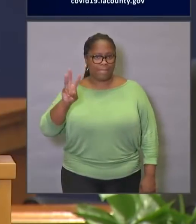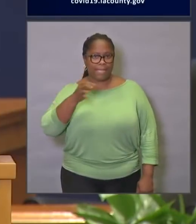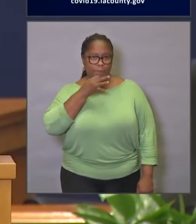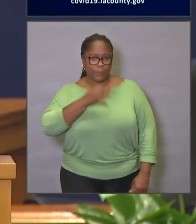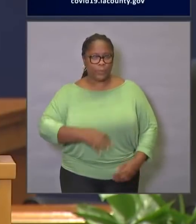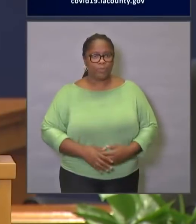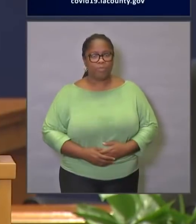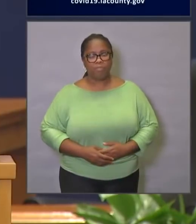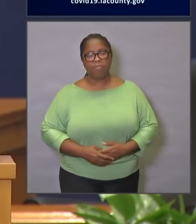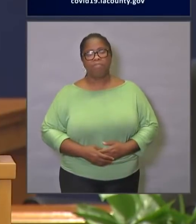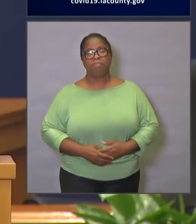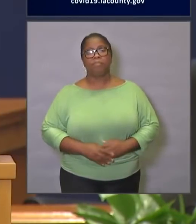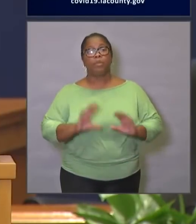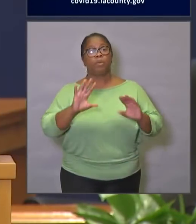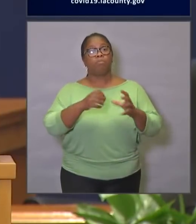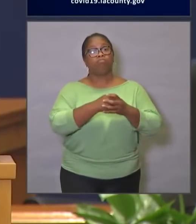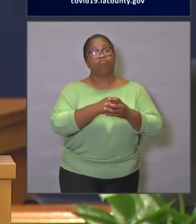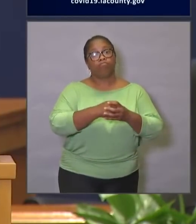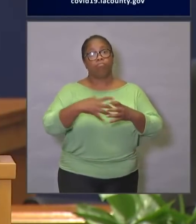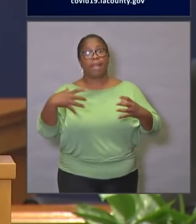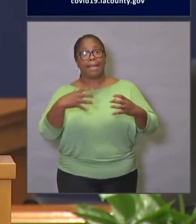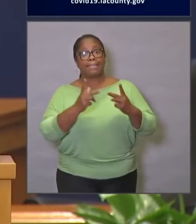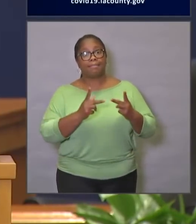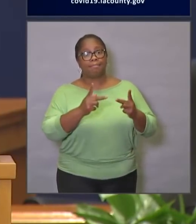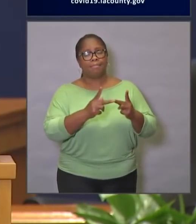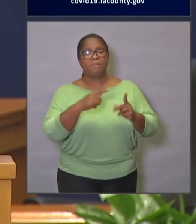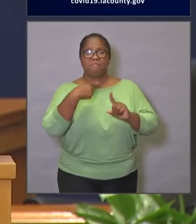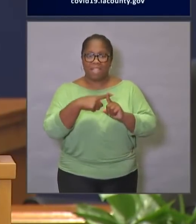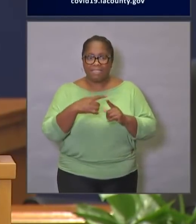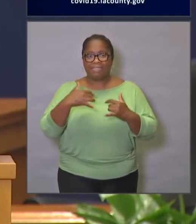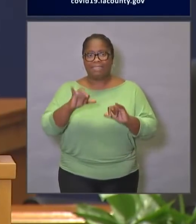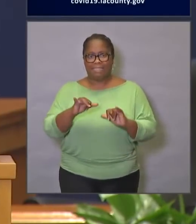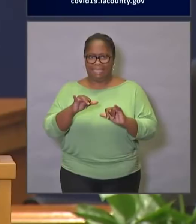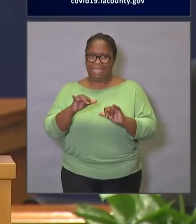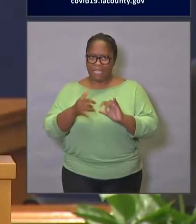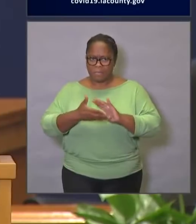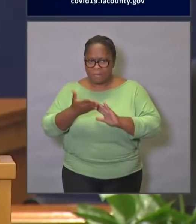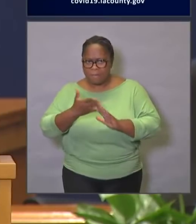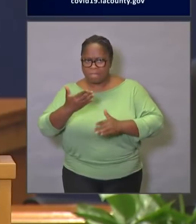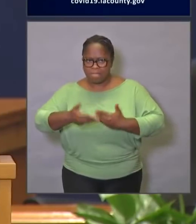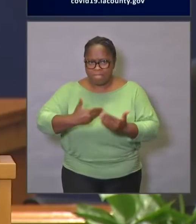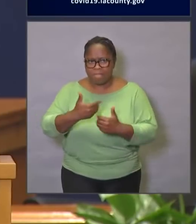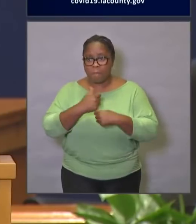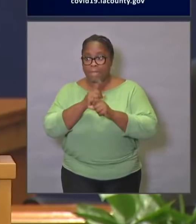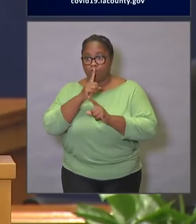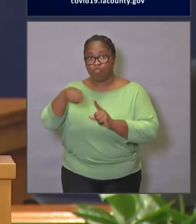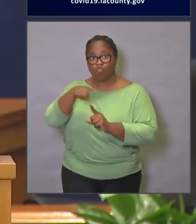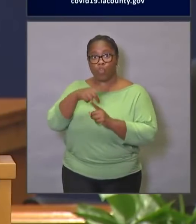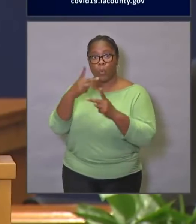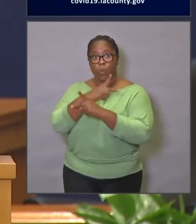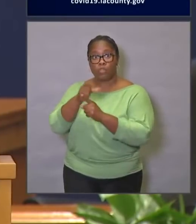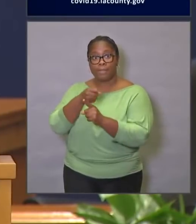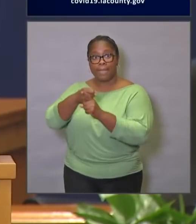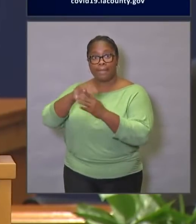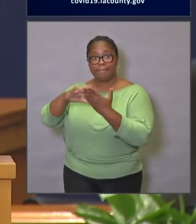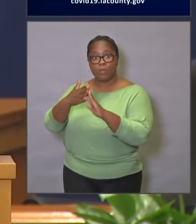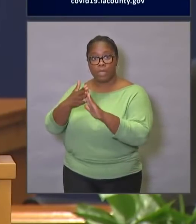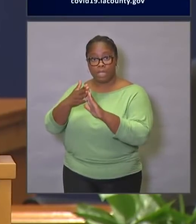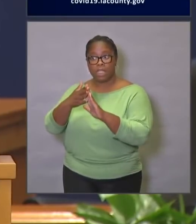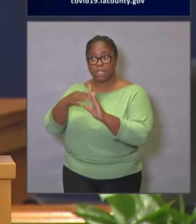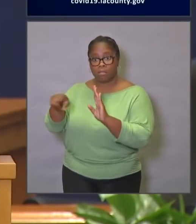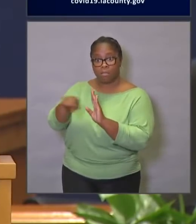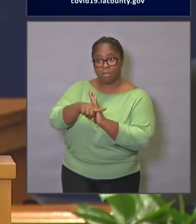Alongside the expansion of sites, we're also continuing to do the important work of ensuring that communities that are most impacted by COVID-19